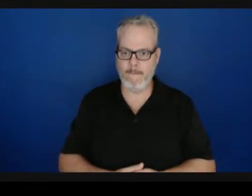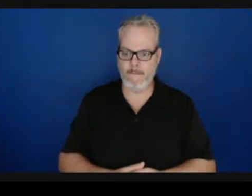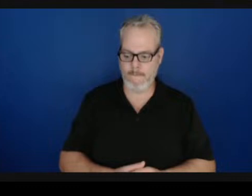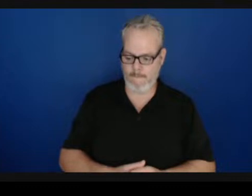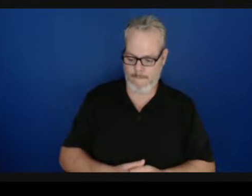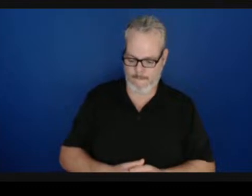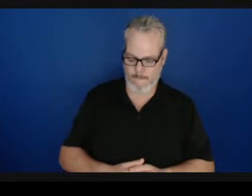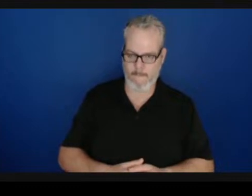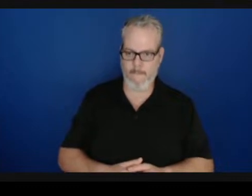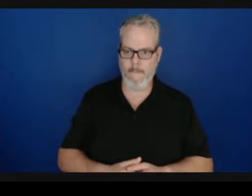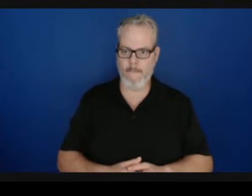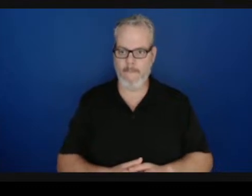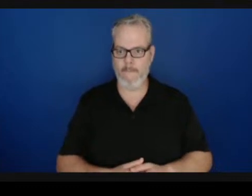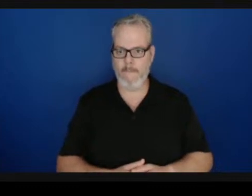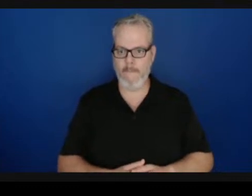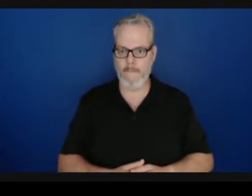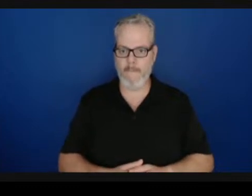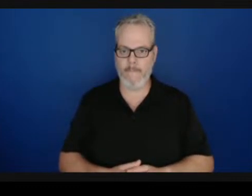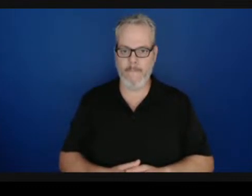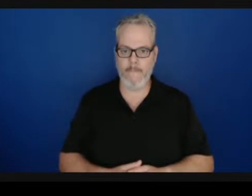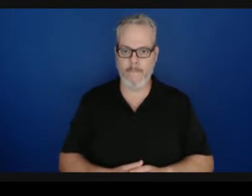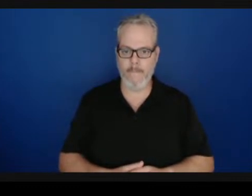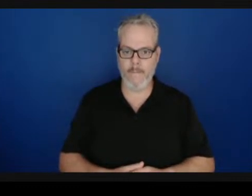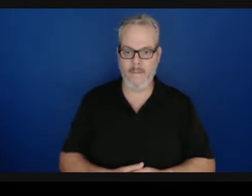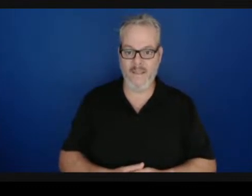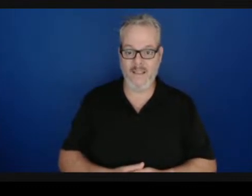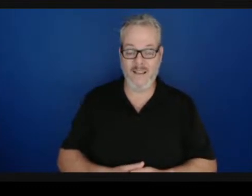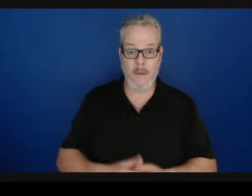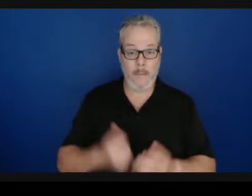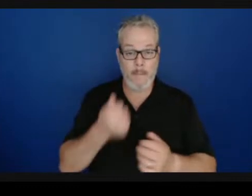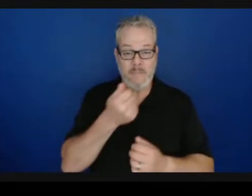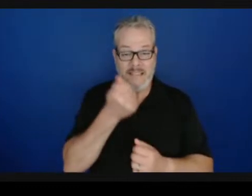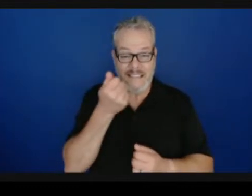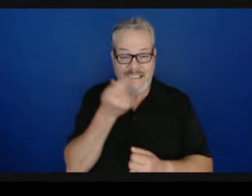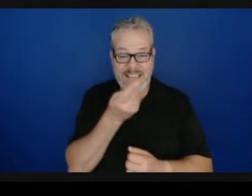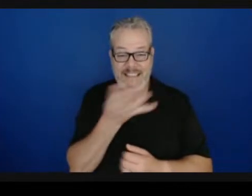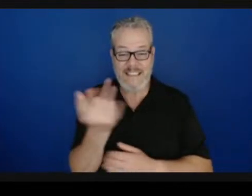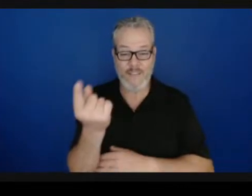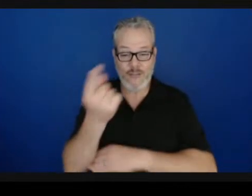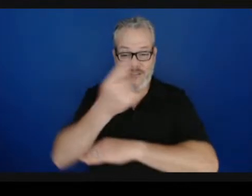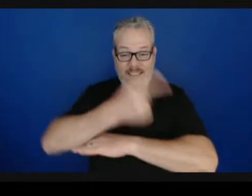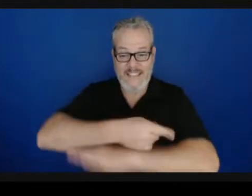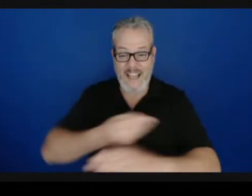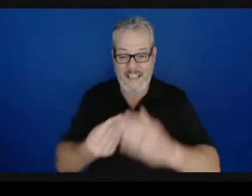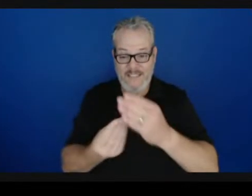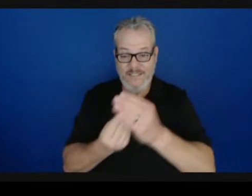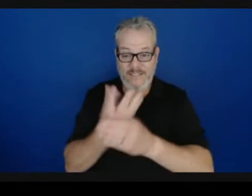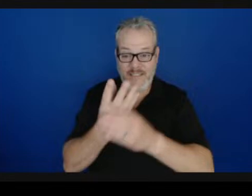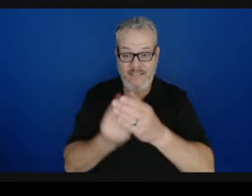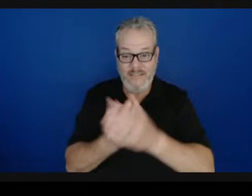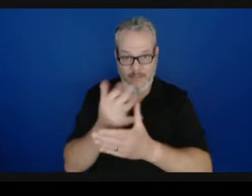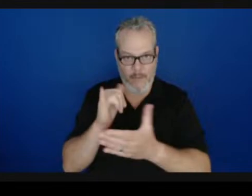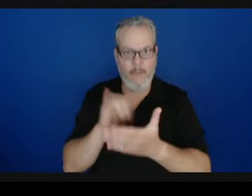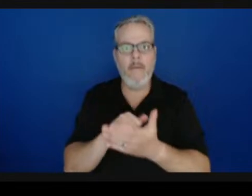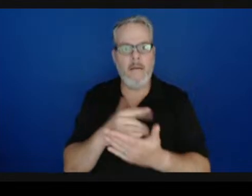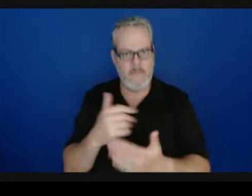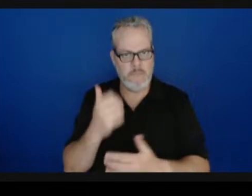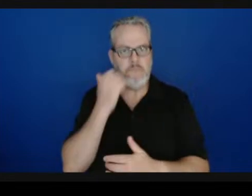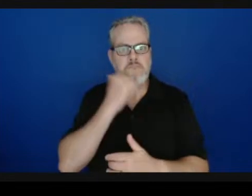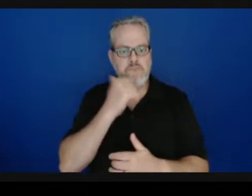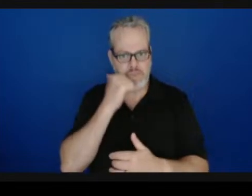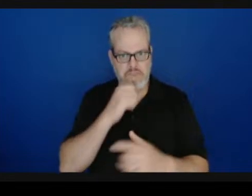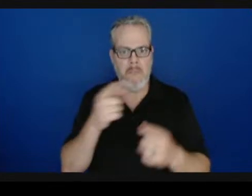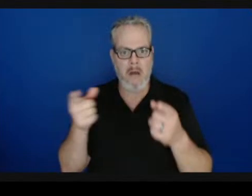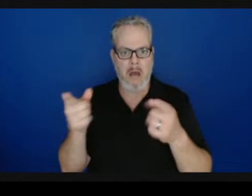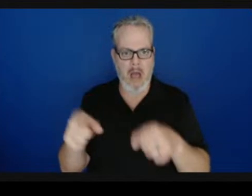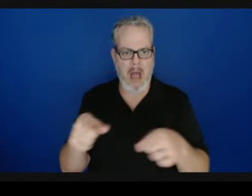Multi-day fissure eruptions are not unusual, and current eruptive activity appears to be linked to supply of magma from the summit. So